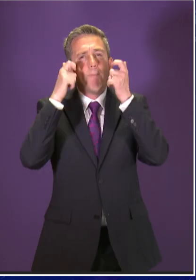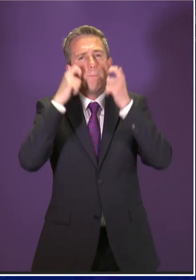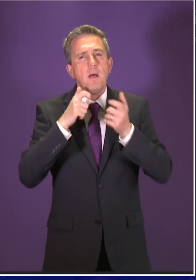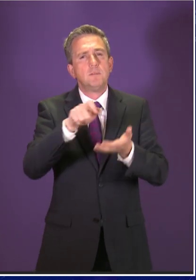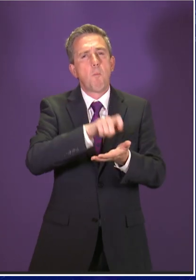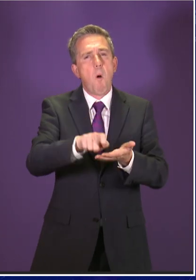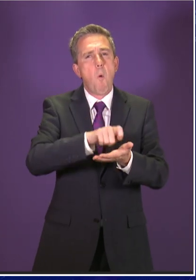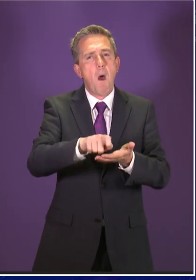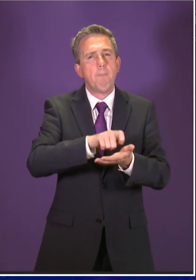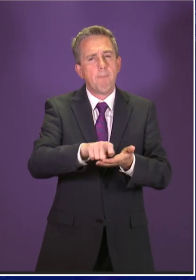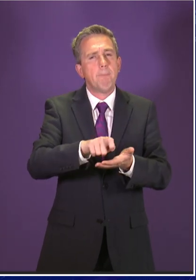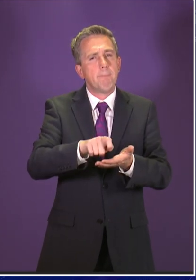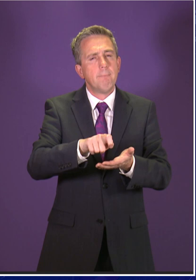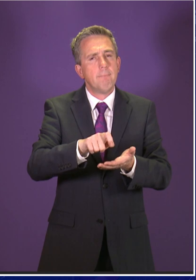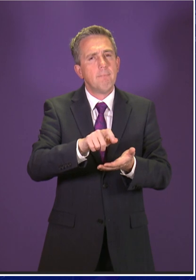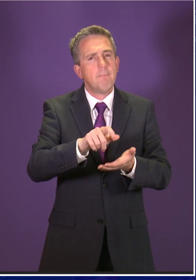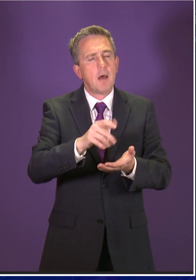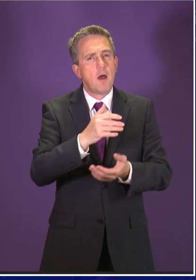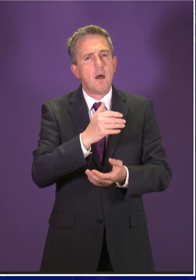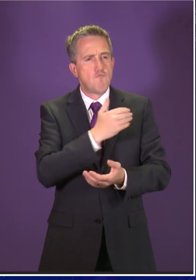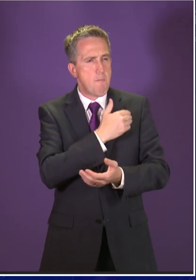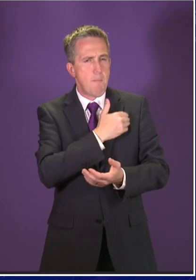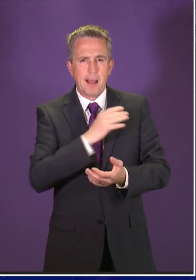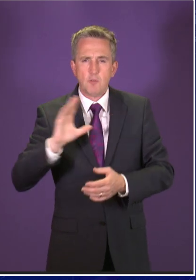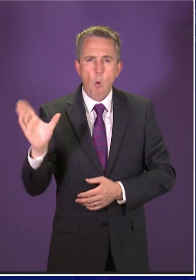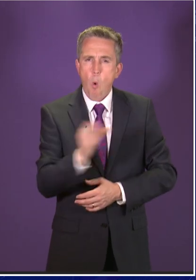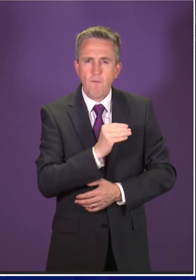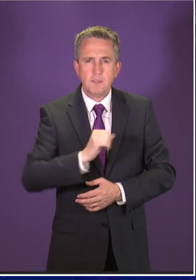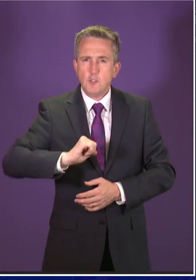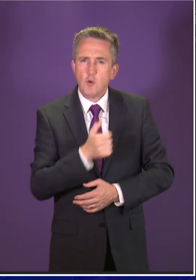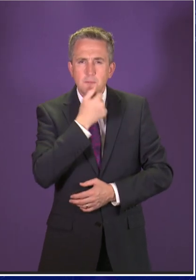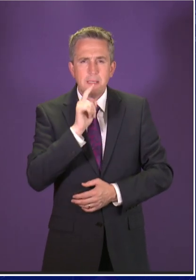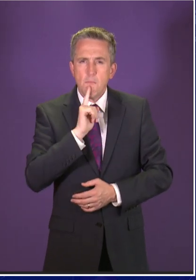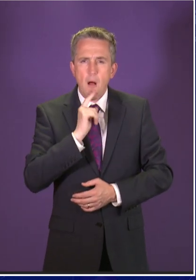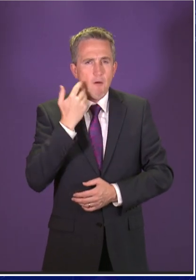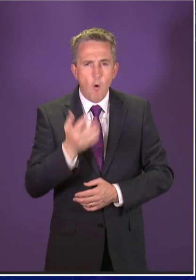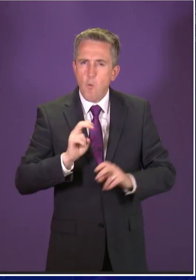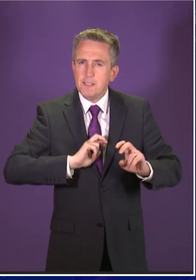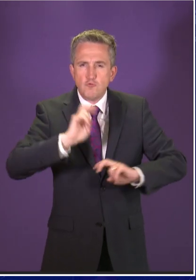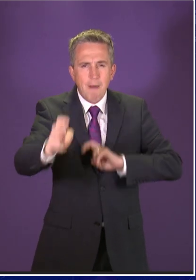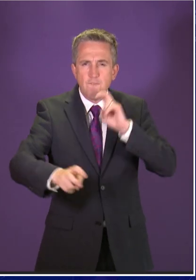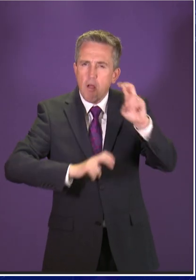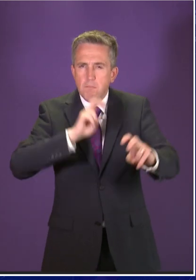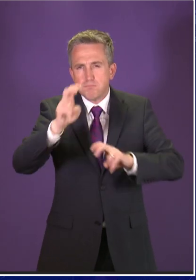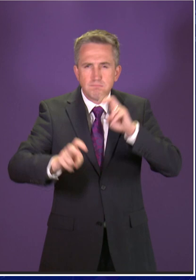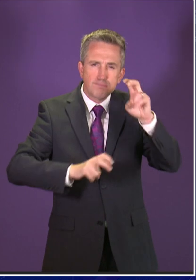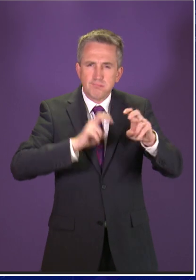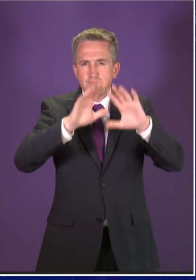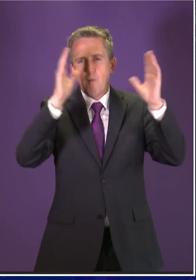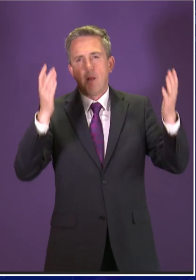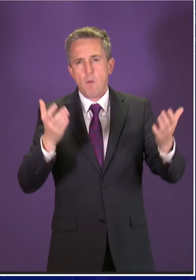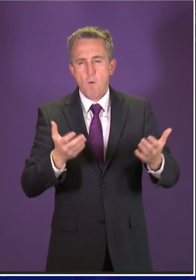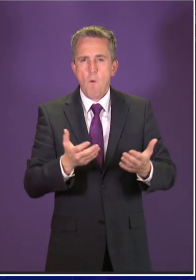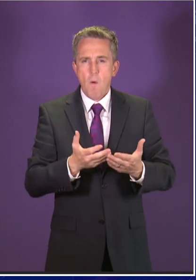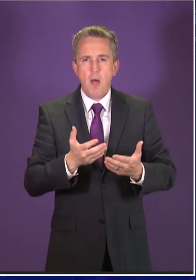the Scottish people have always been intrepid explorers, travelling far from home and yet holding